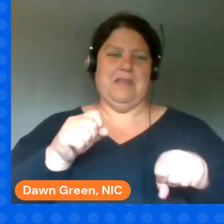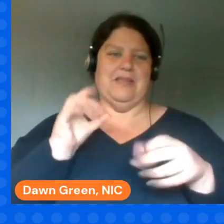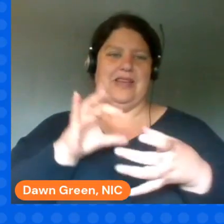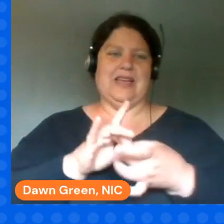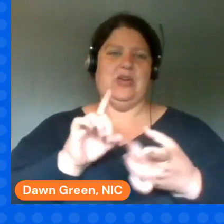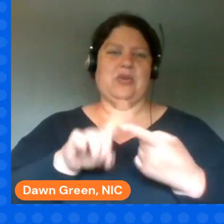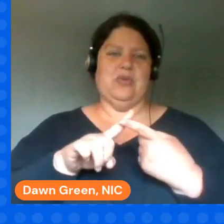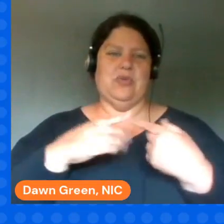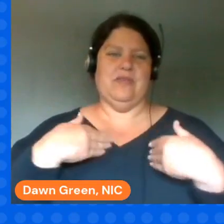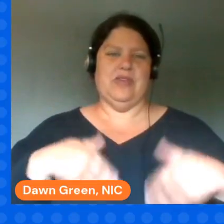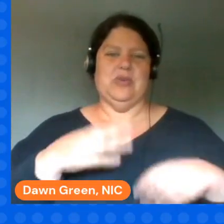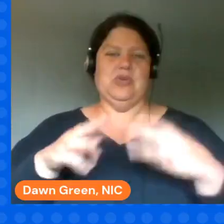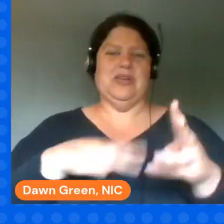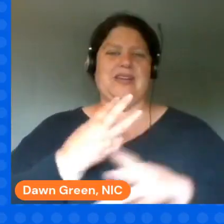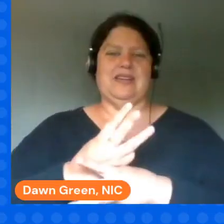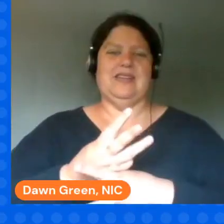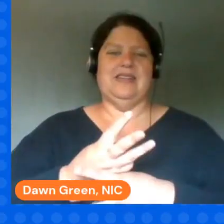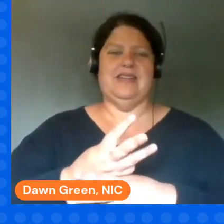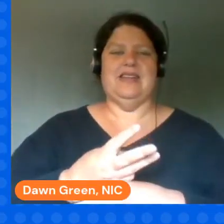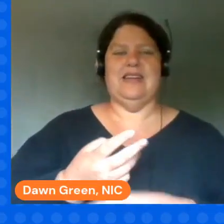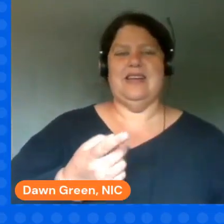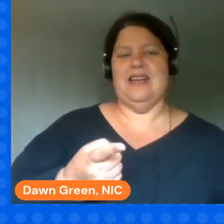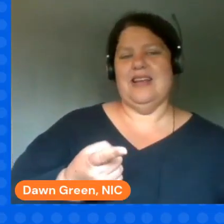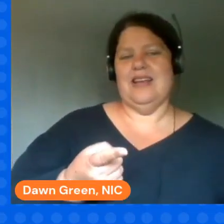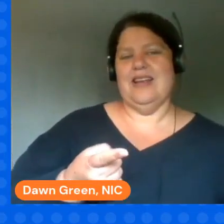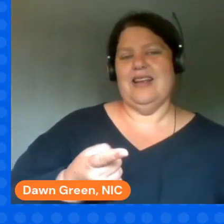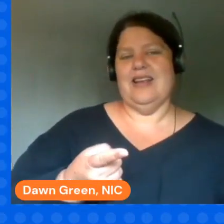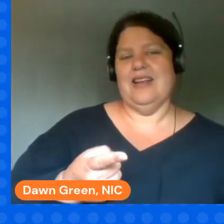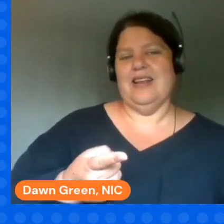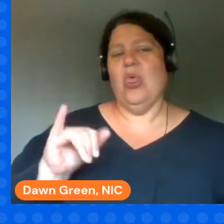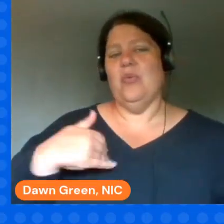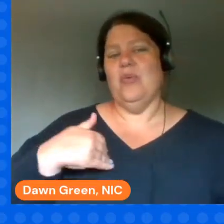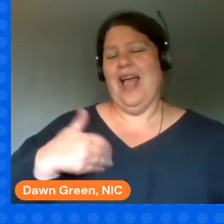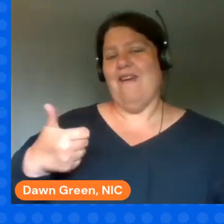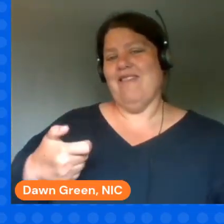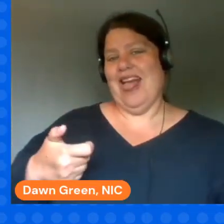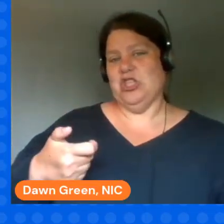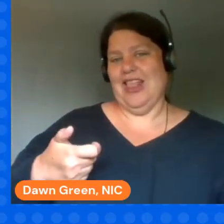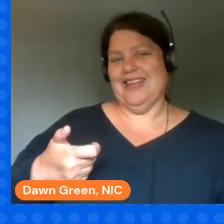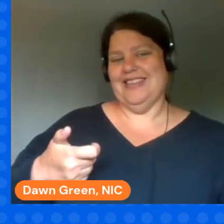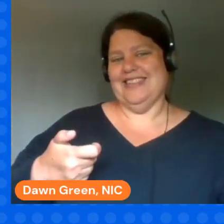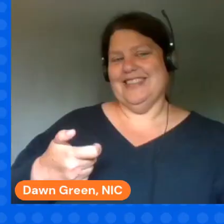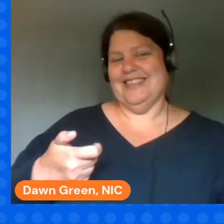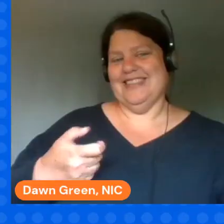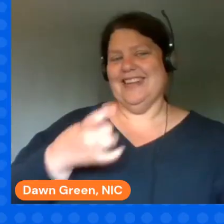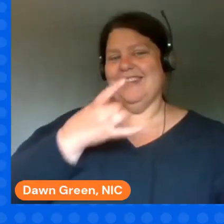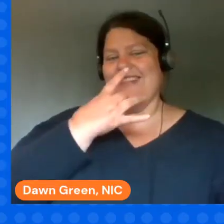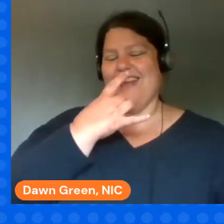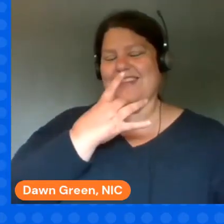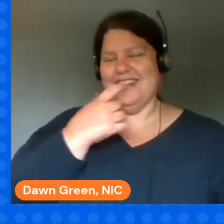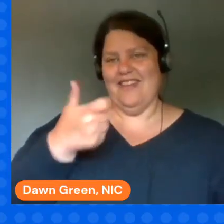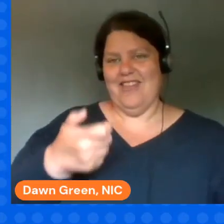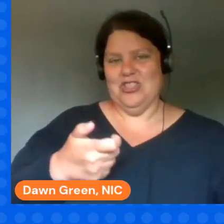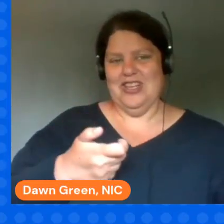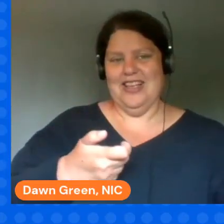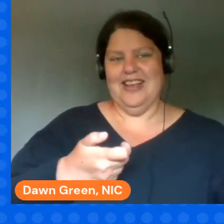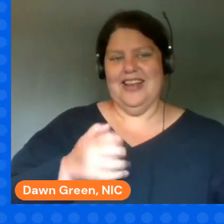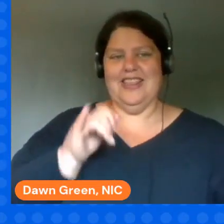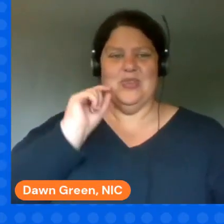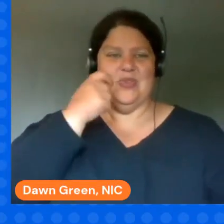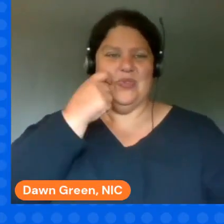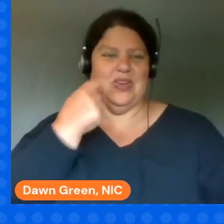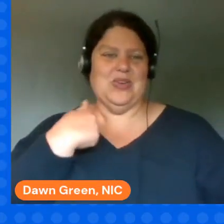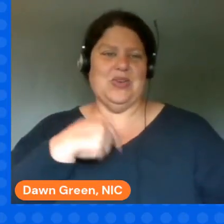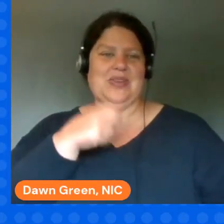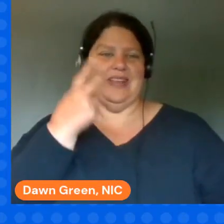Yeah. And let's not forget the flashlight. And it's a flashlight and a buzz. Really cool thing. Look, we've done some workshops